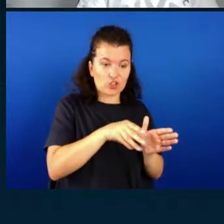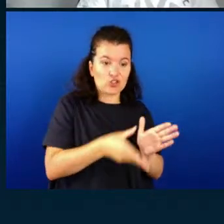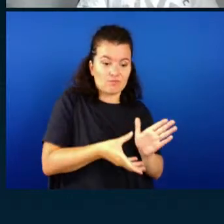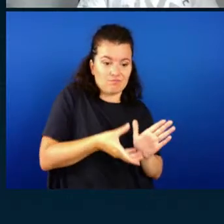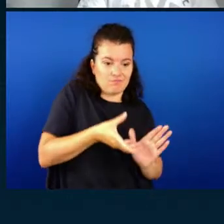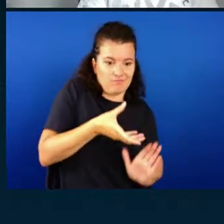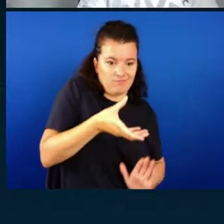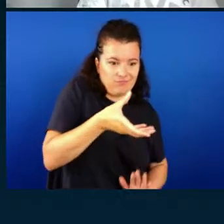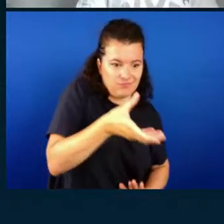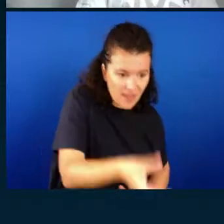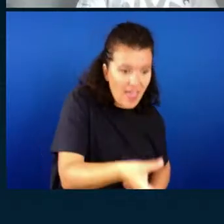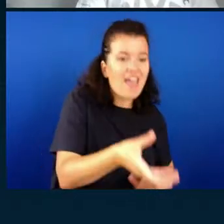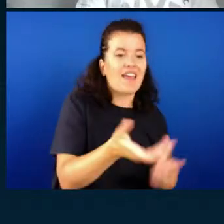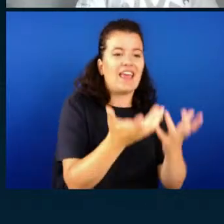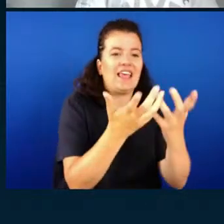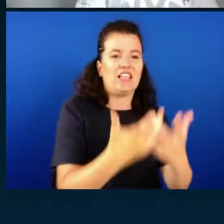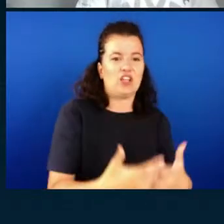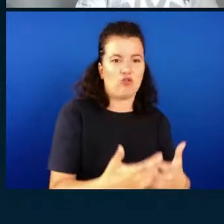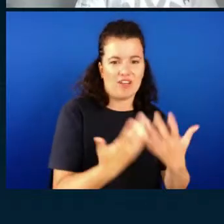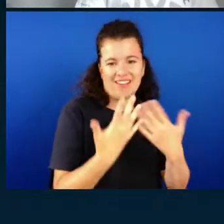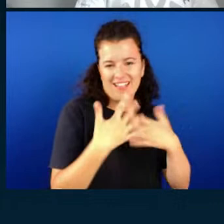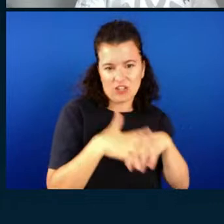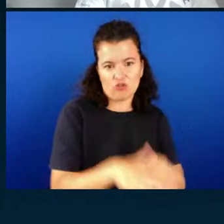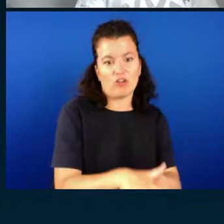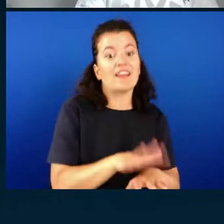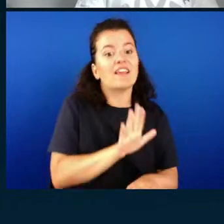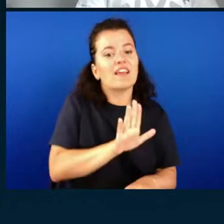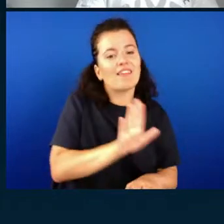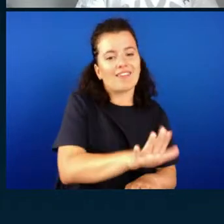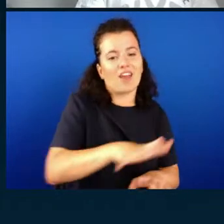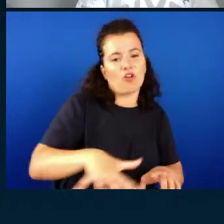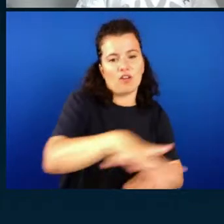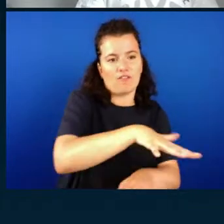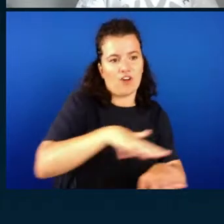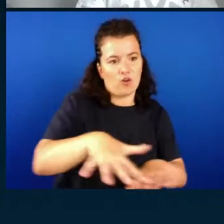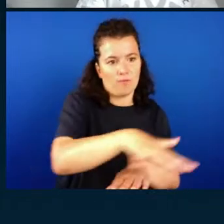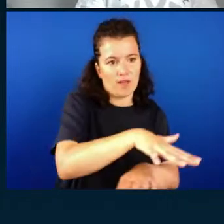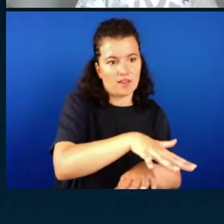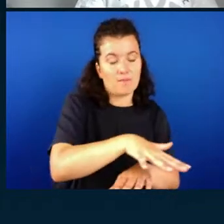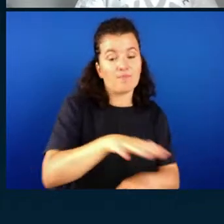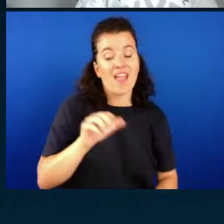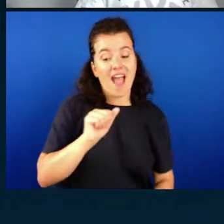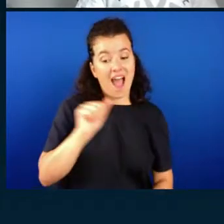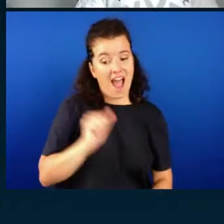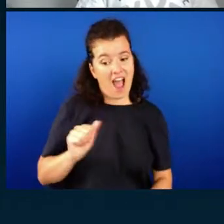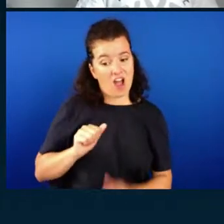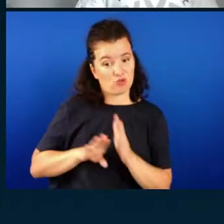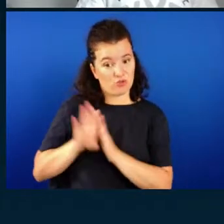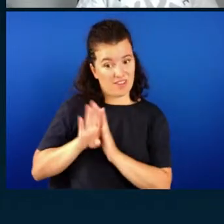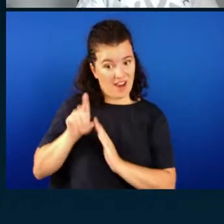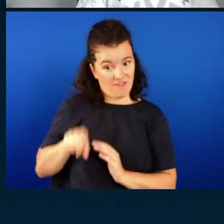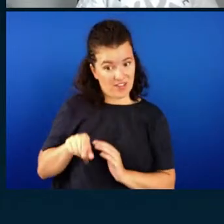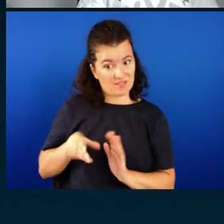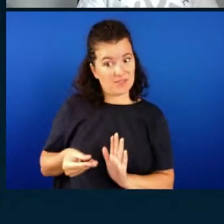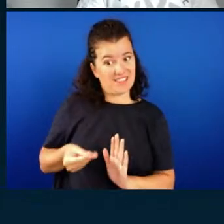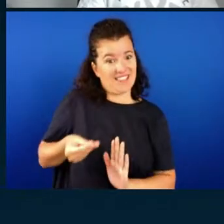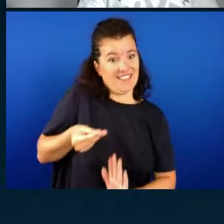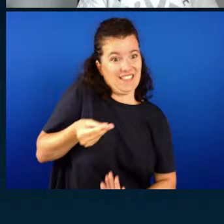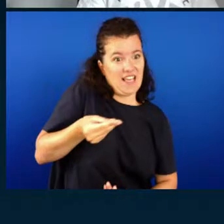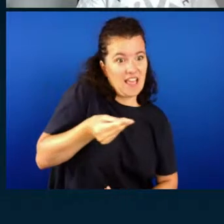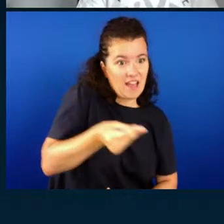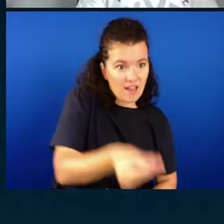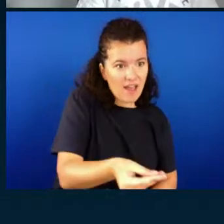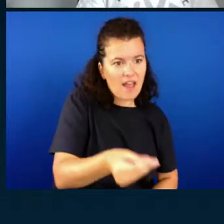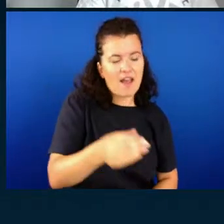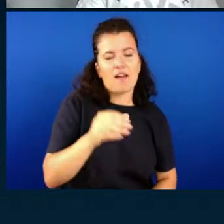DevOps environment, then using Azure DevOps already has this open and SDKs